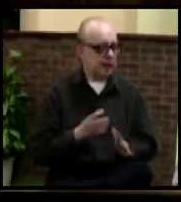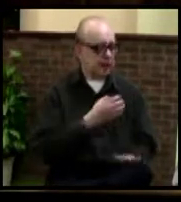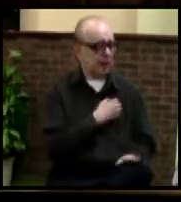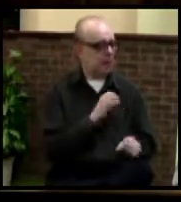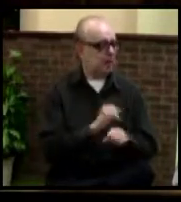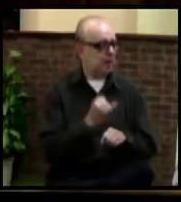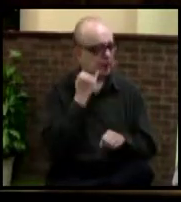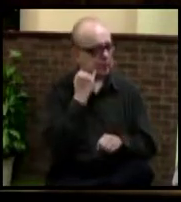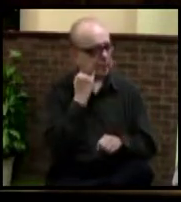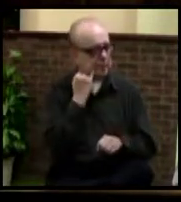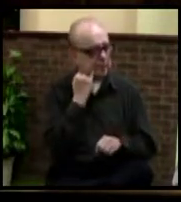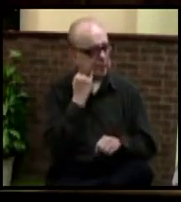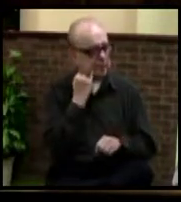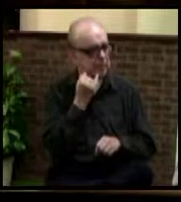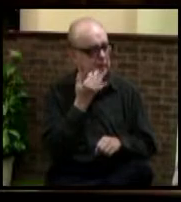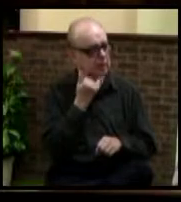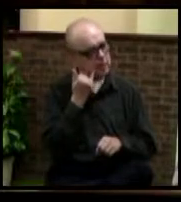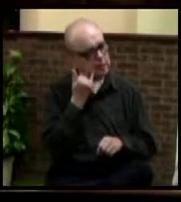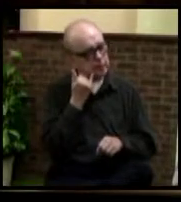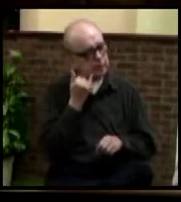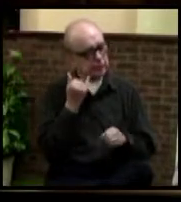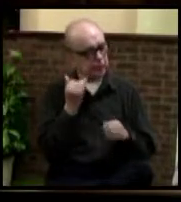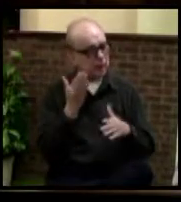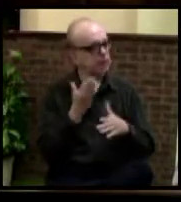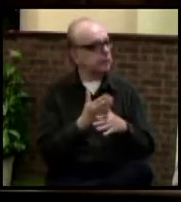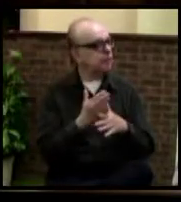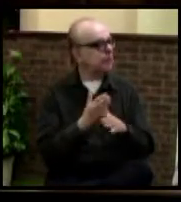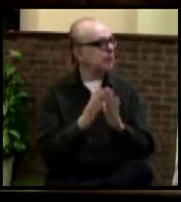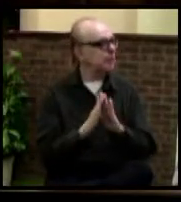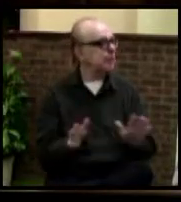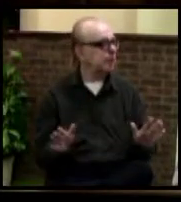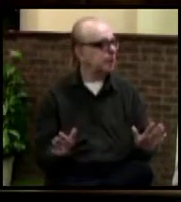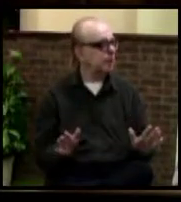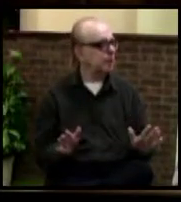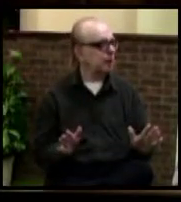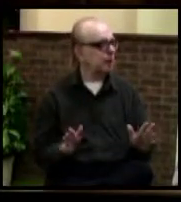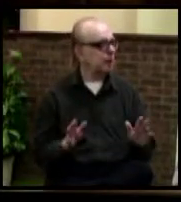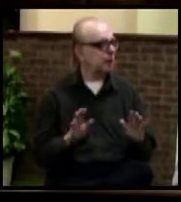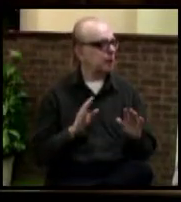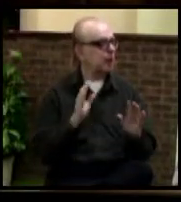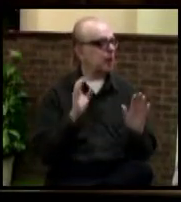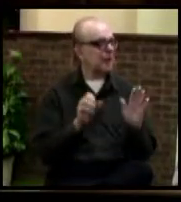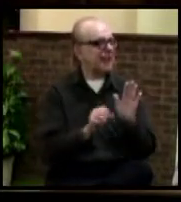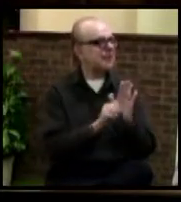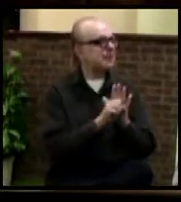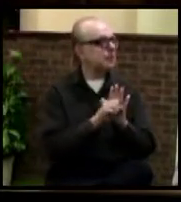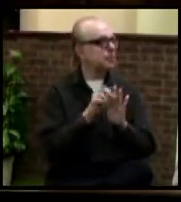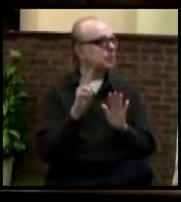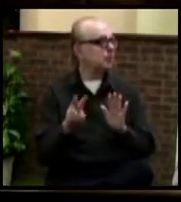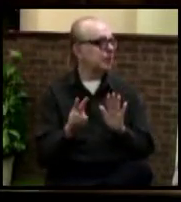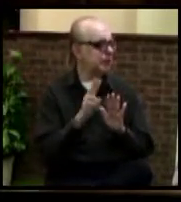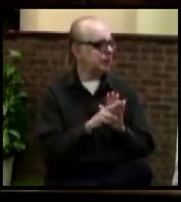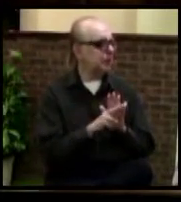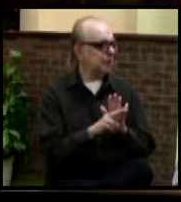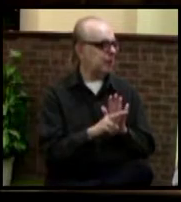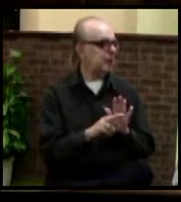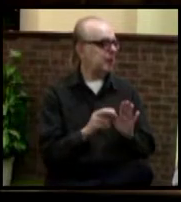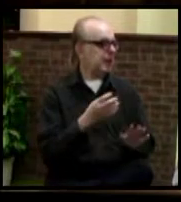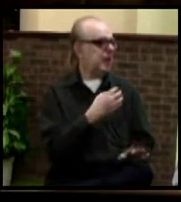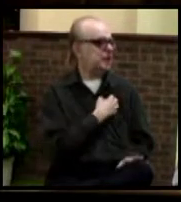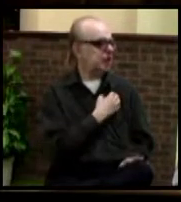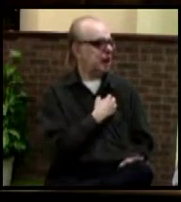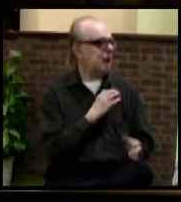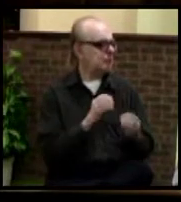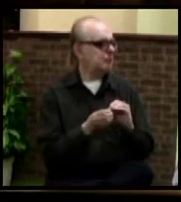In the police work, if there's a call out on disturbing the peace, it's called a signal 22. If you